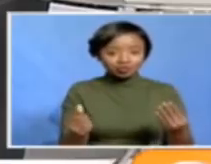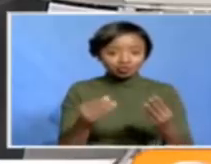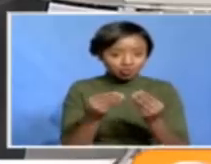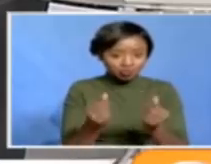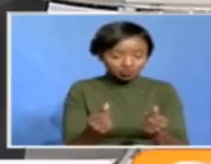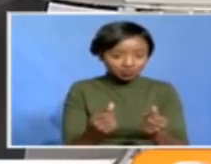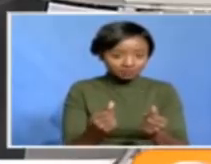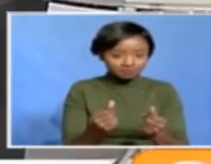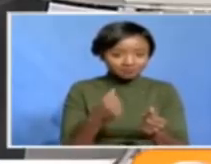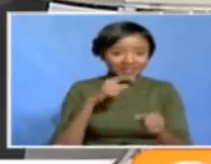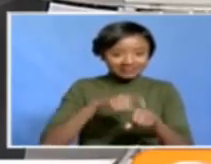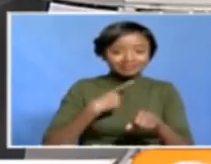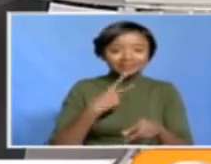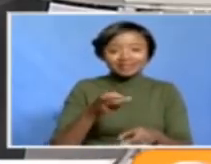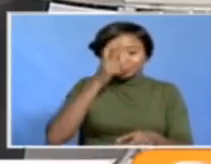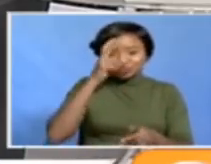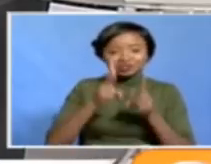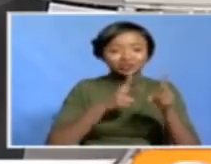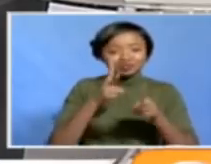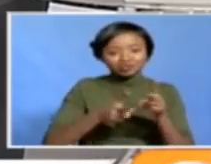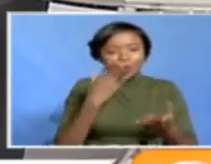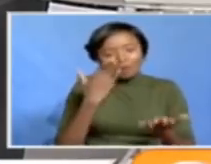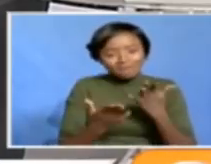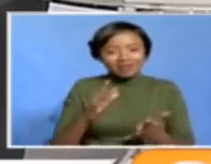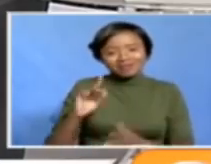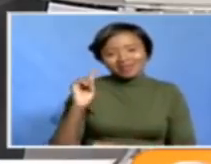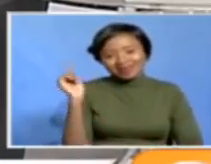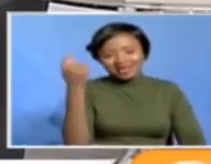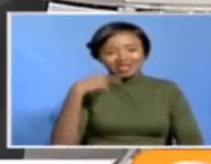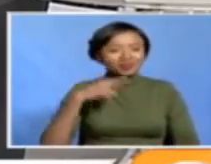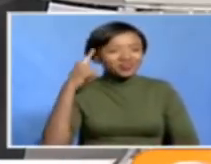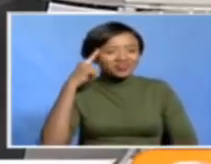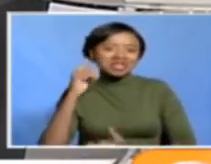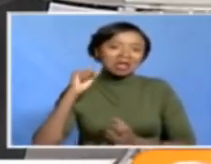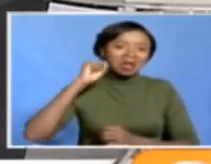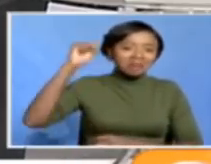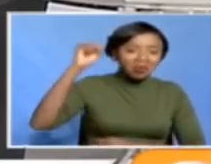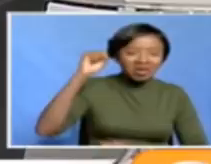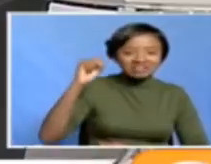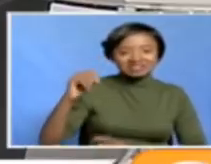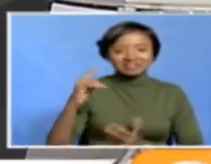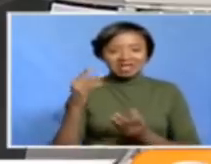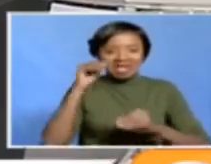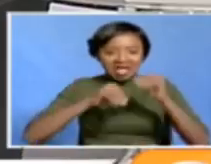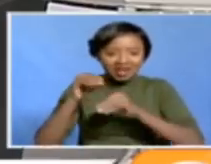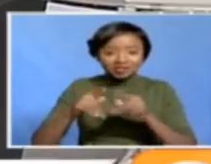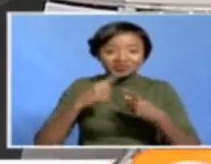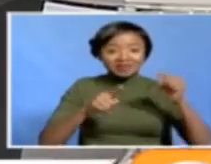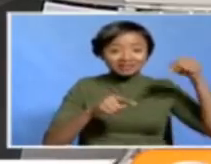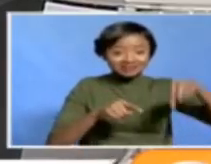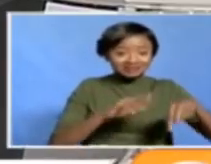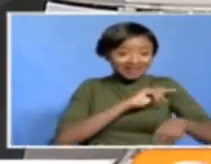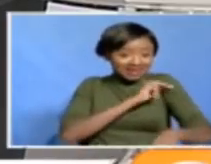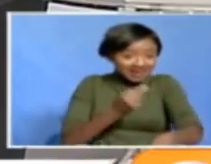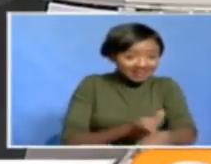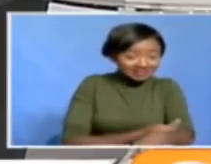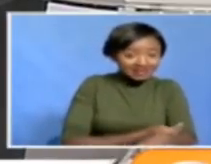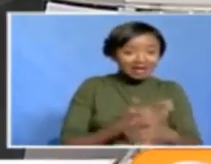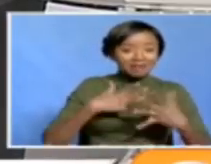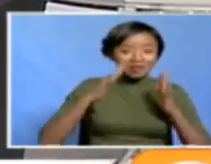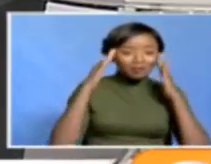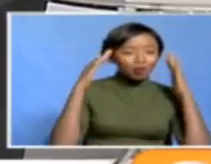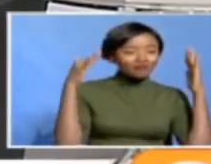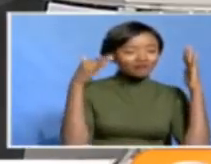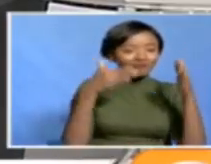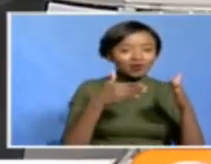I mentioned 2022, probably in Kenya, you're thinking about politics and an election. But here in Lagos, they are